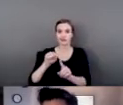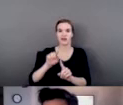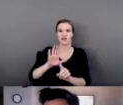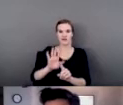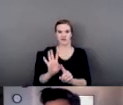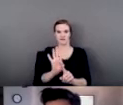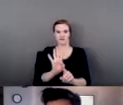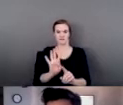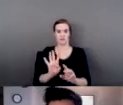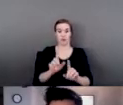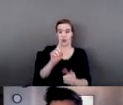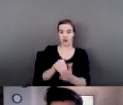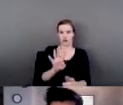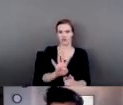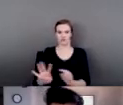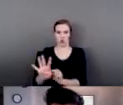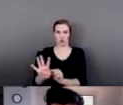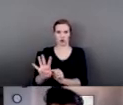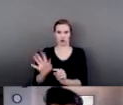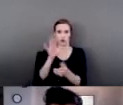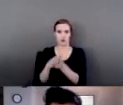other race and ethnicities.